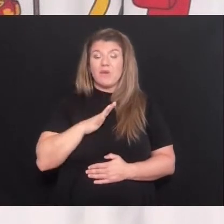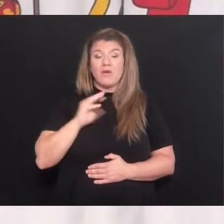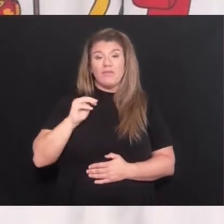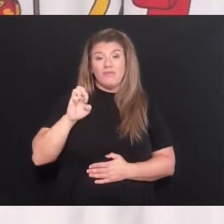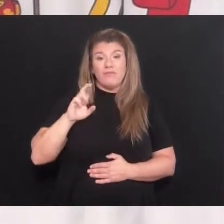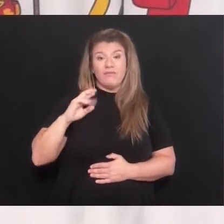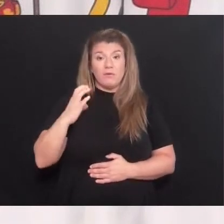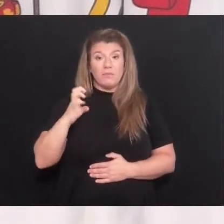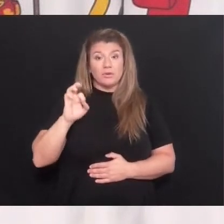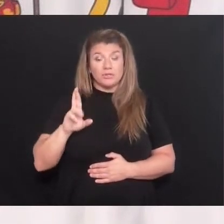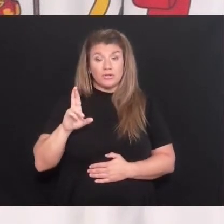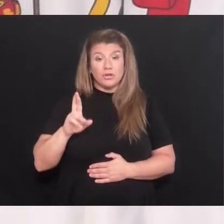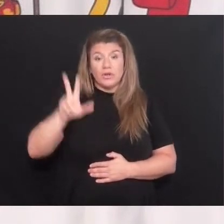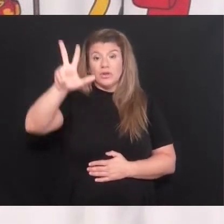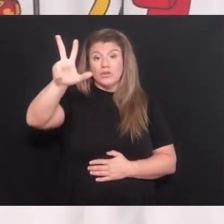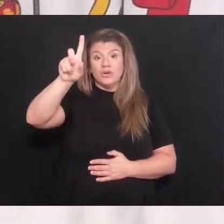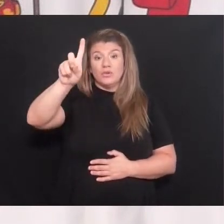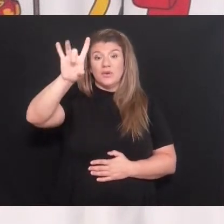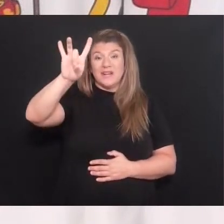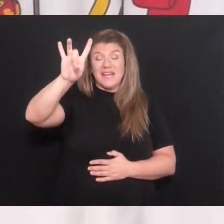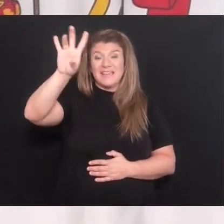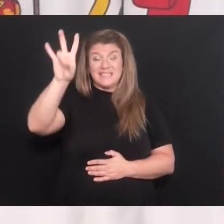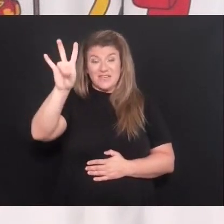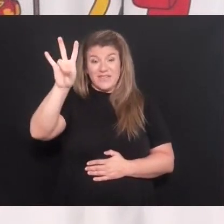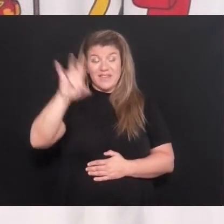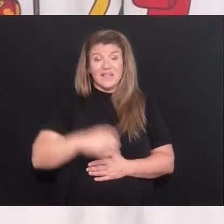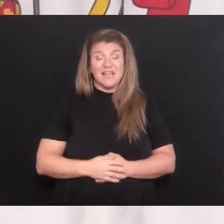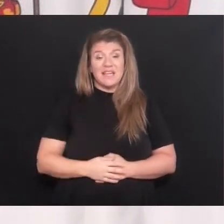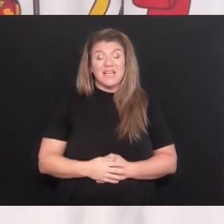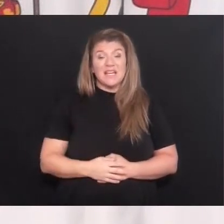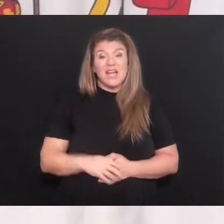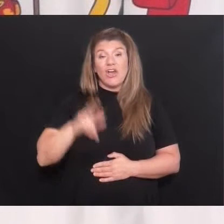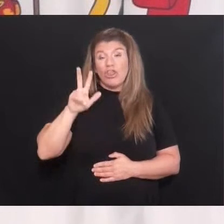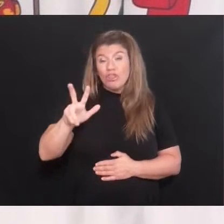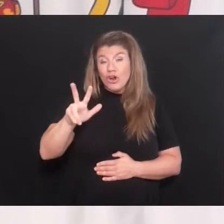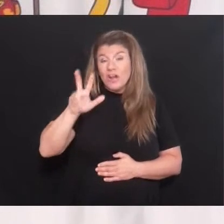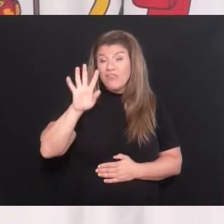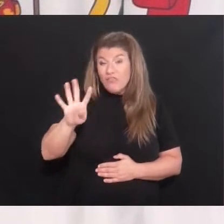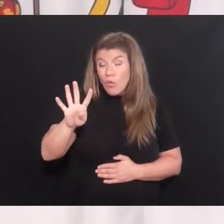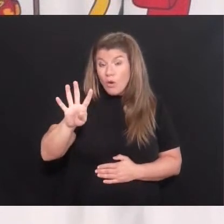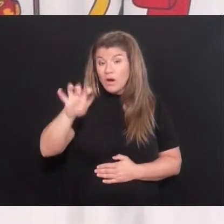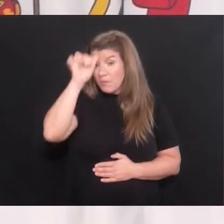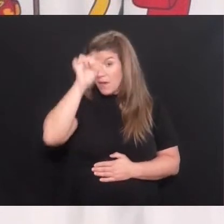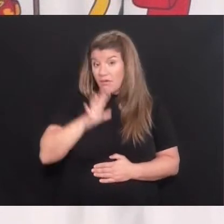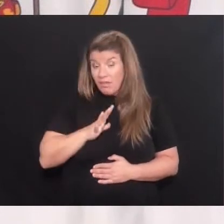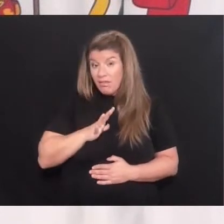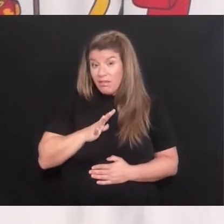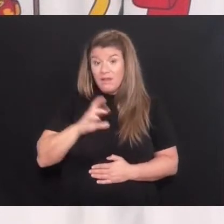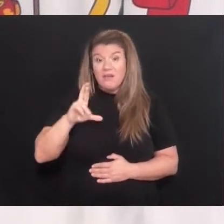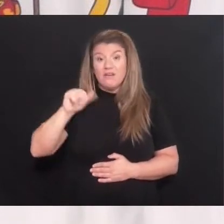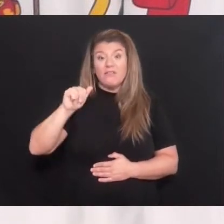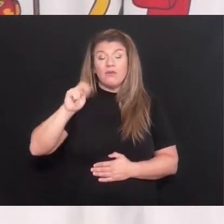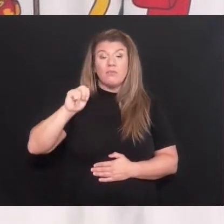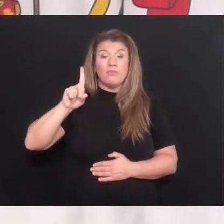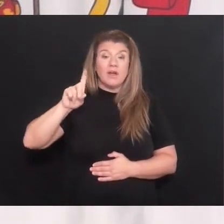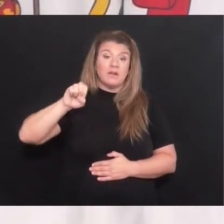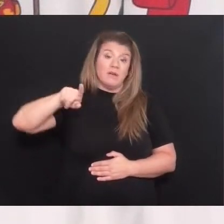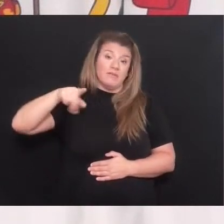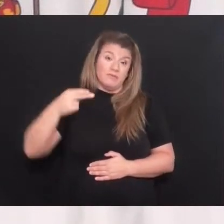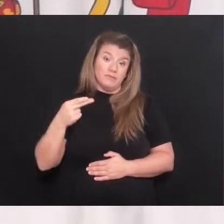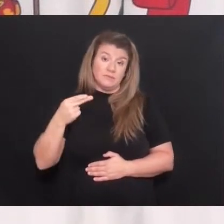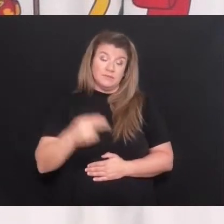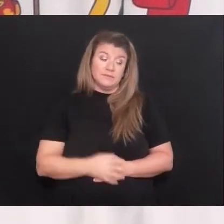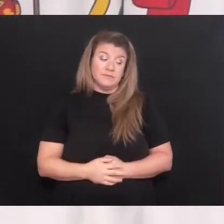Mercer County. The 3,187th death is a 34-year-old male from Randolph County.